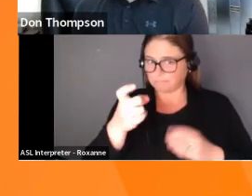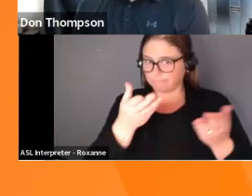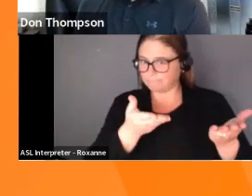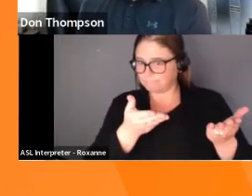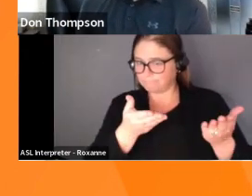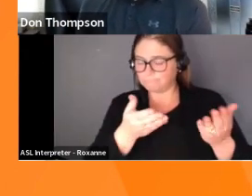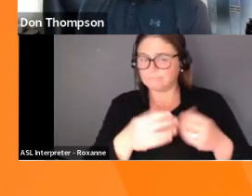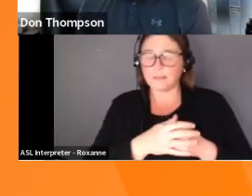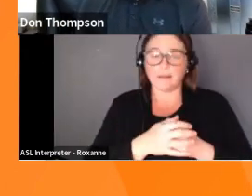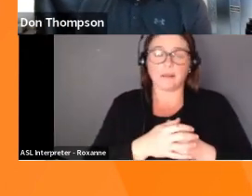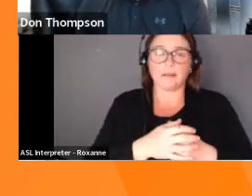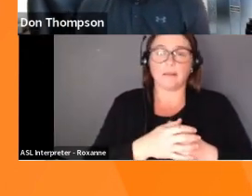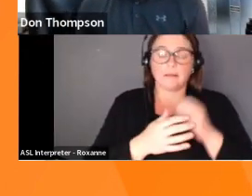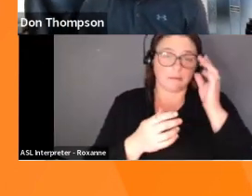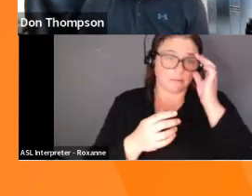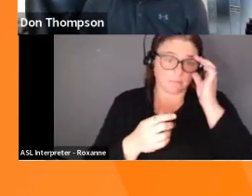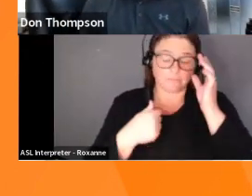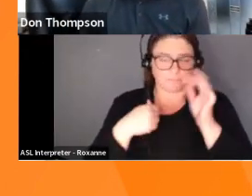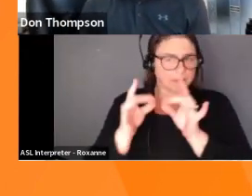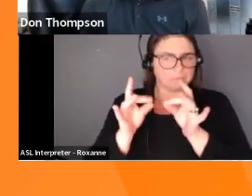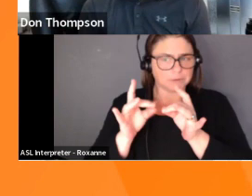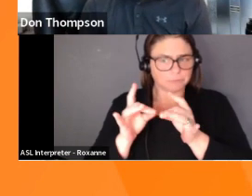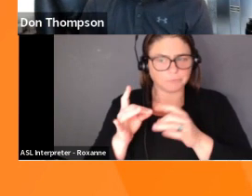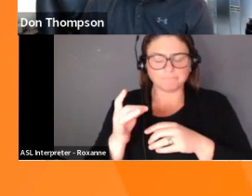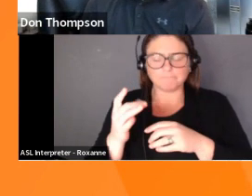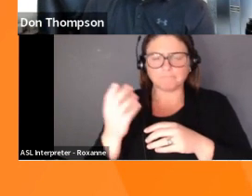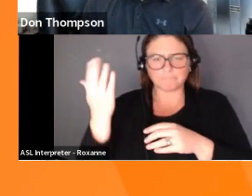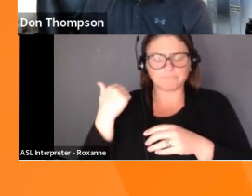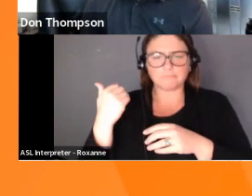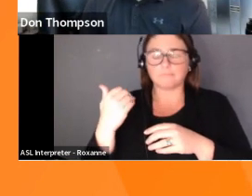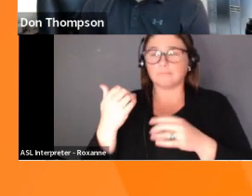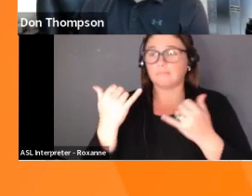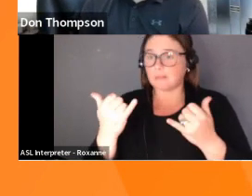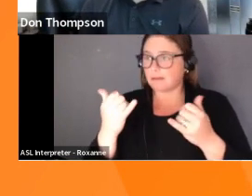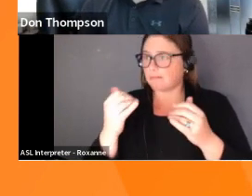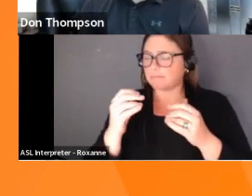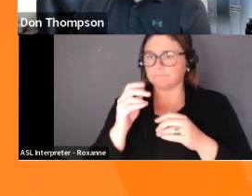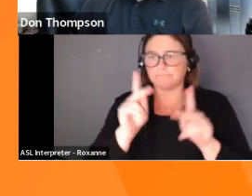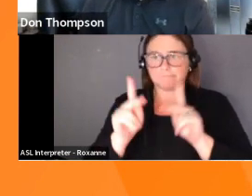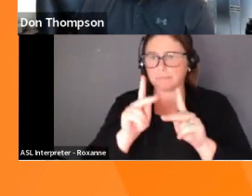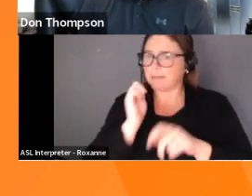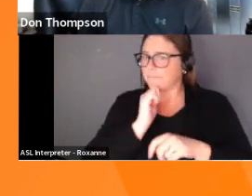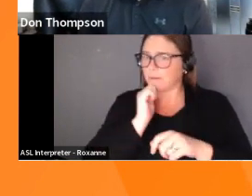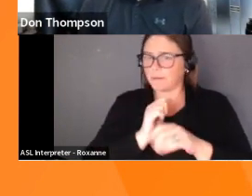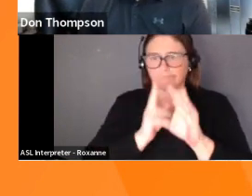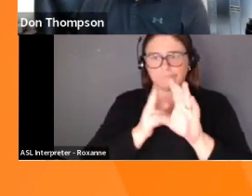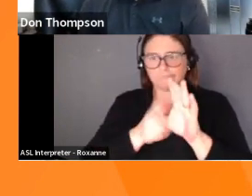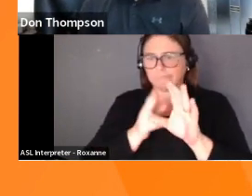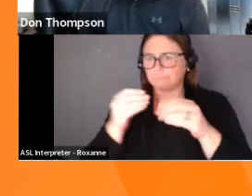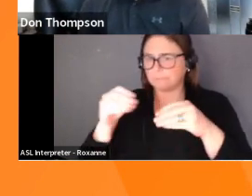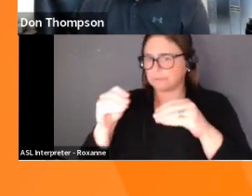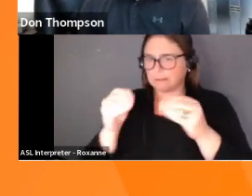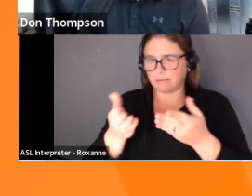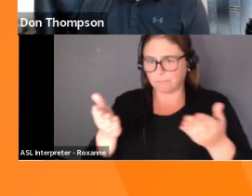Amazon has more and more sellers coming on the platform every day. And